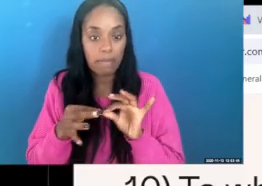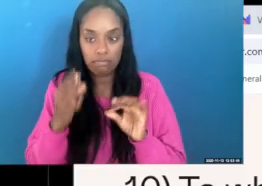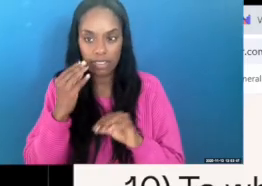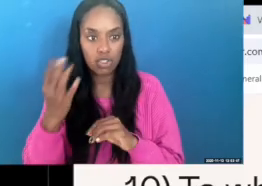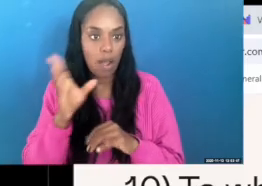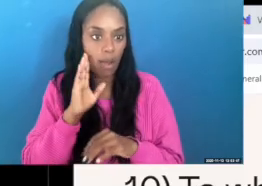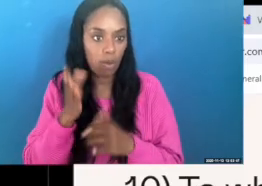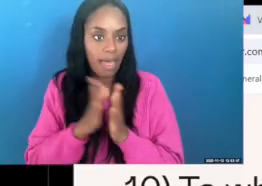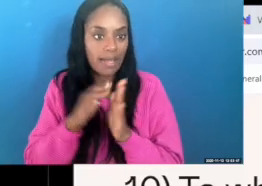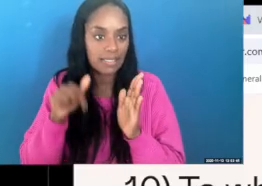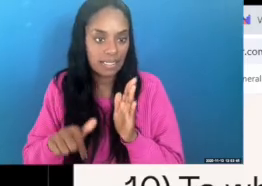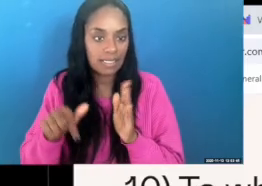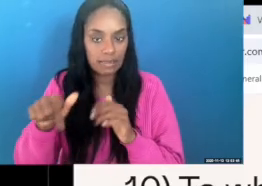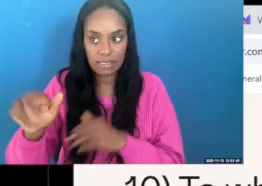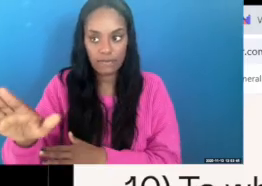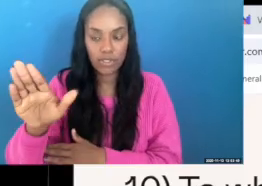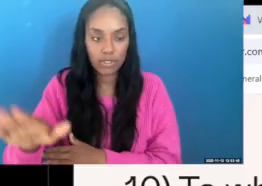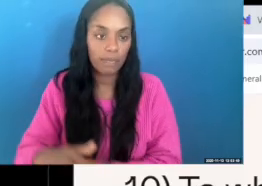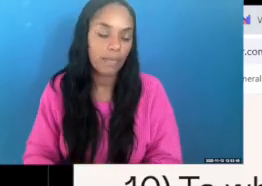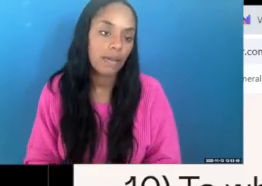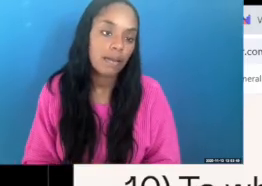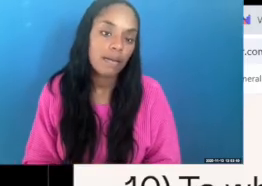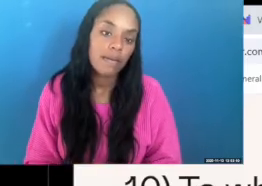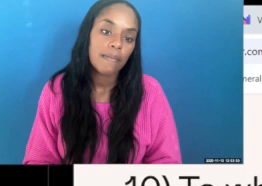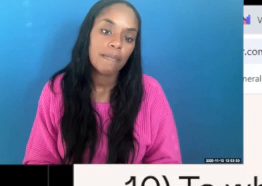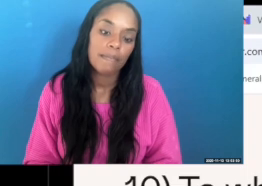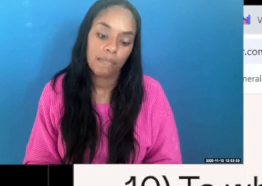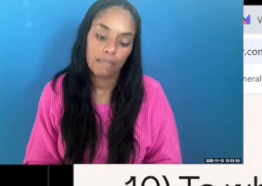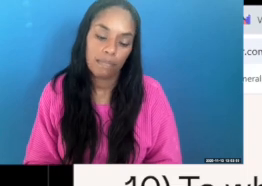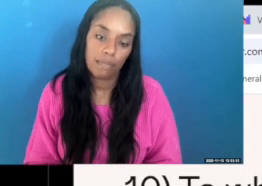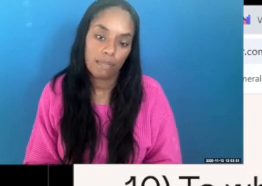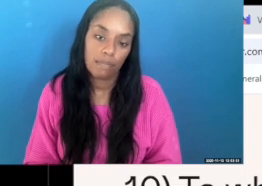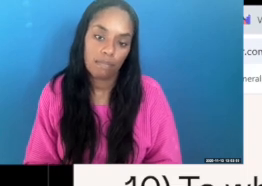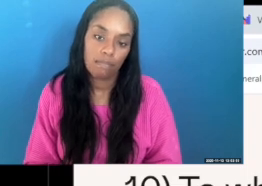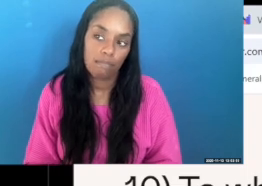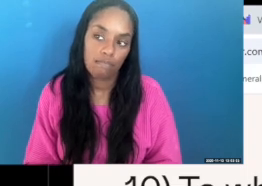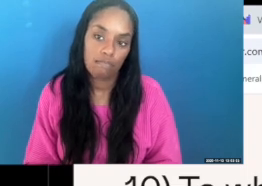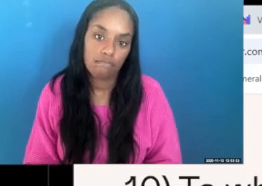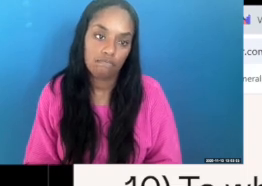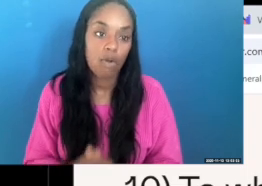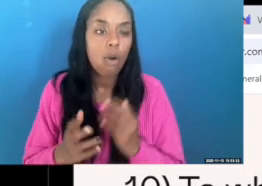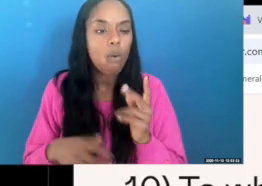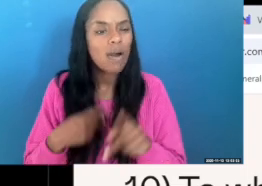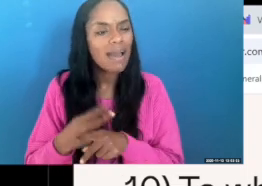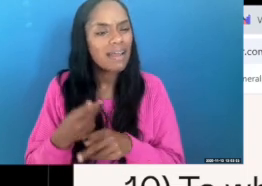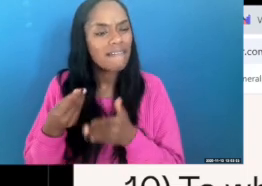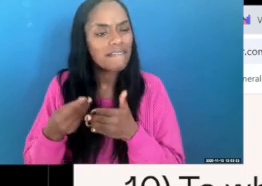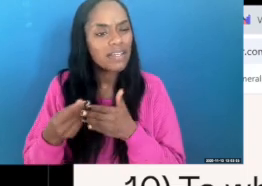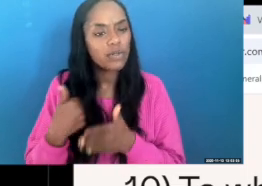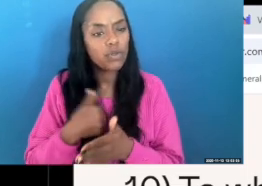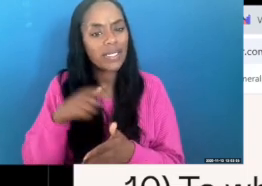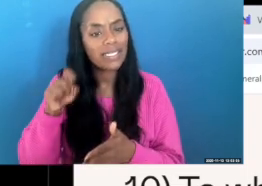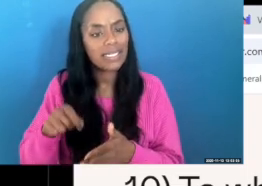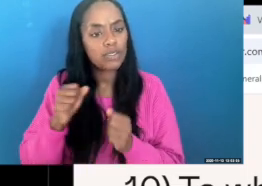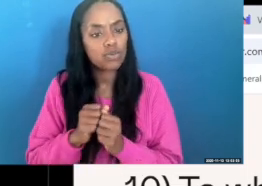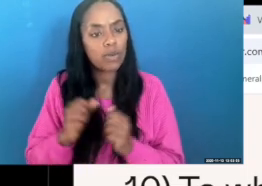for you is, and other folks that are going to be making similar comments can anticipate that I'll be